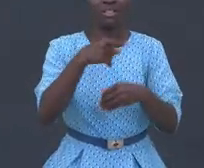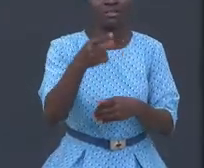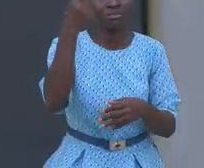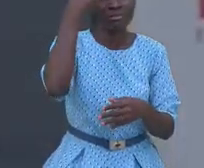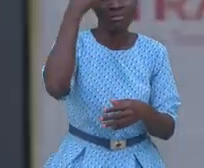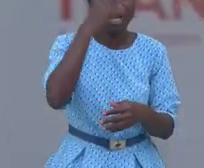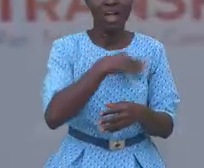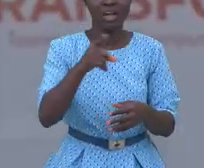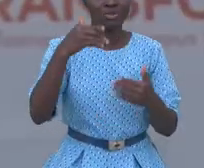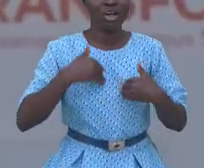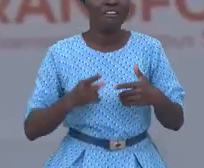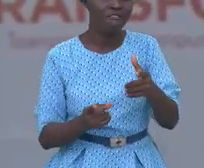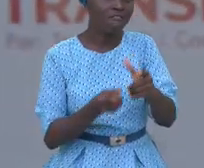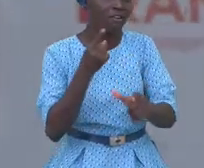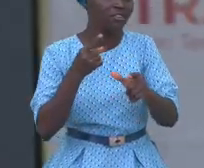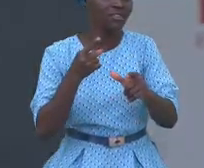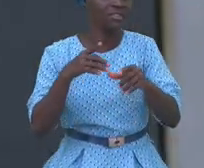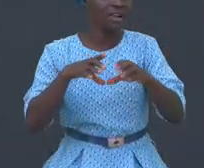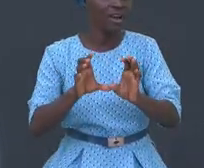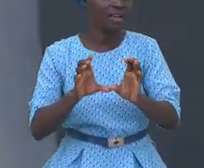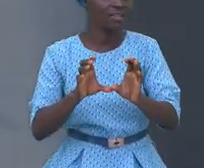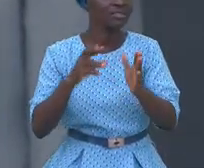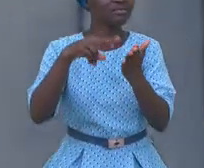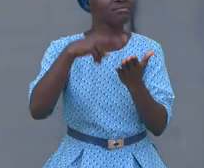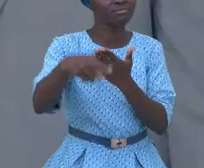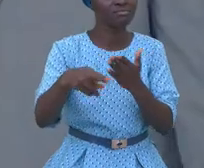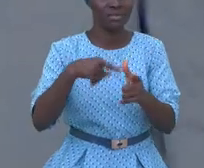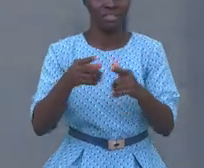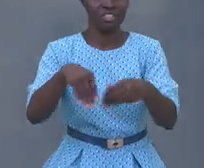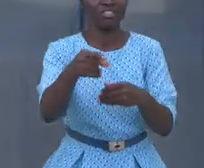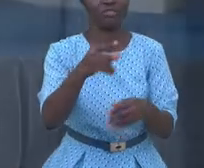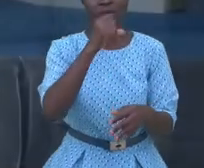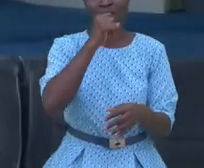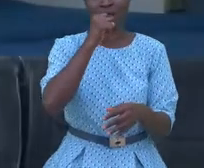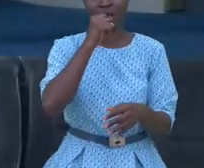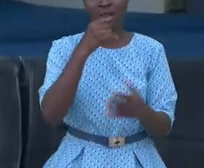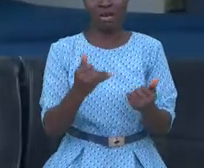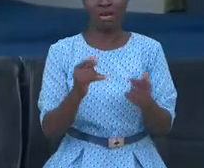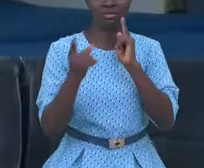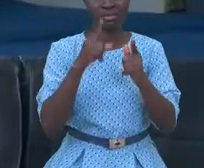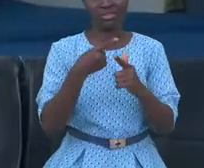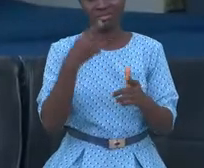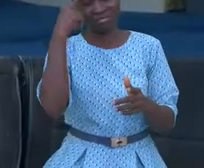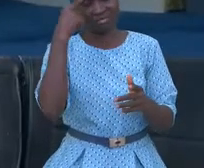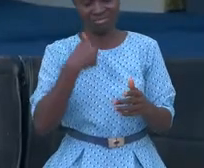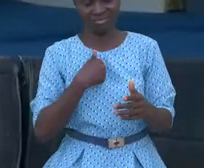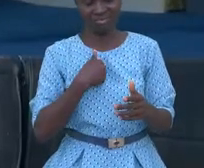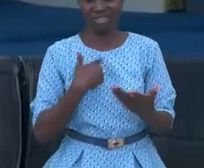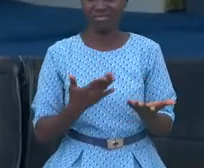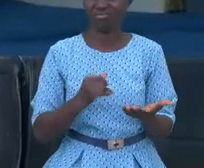say, they give the microphone to you and they say, talk. I am not worthy. Did you cheat?